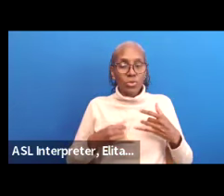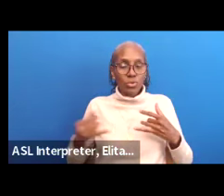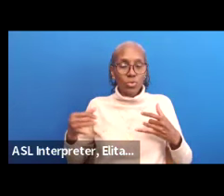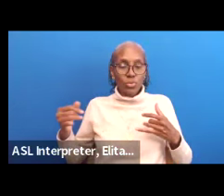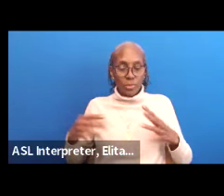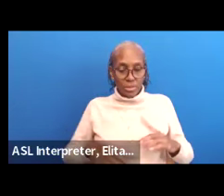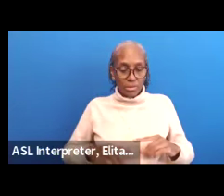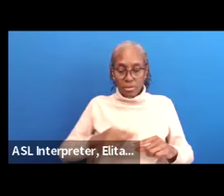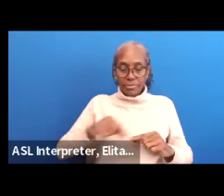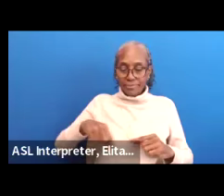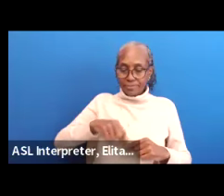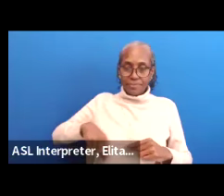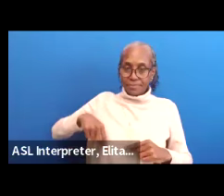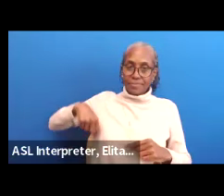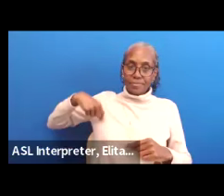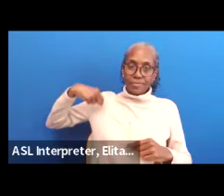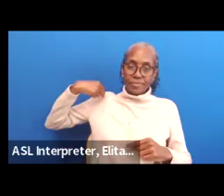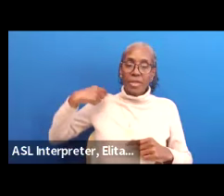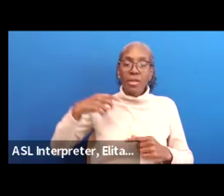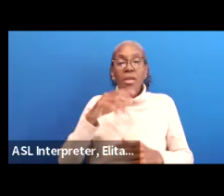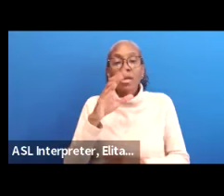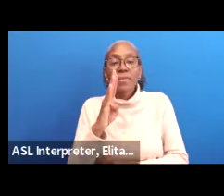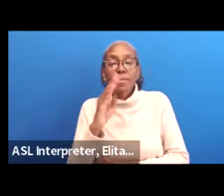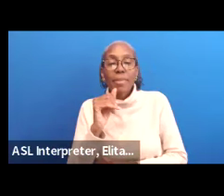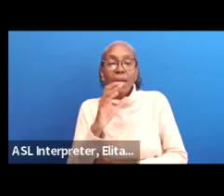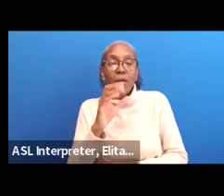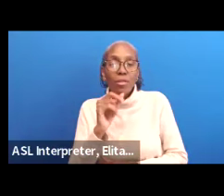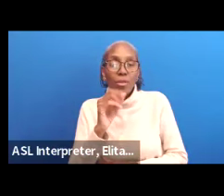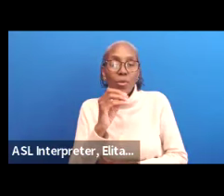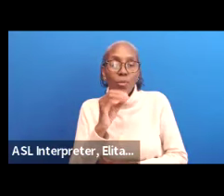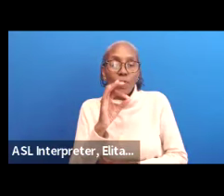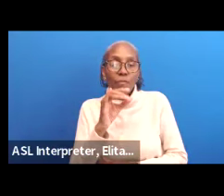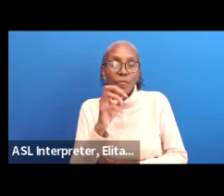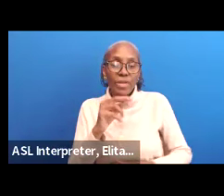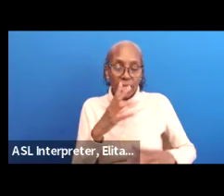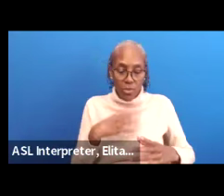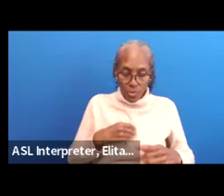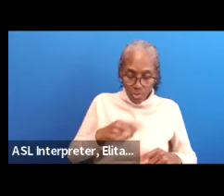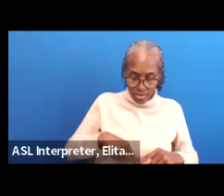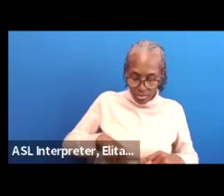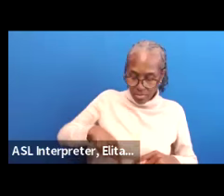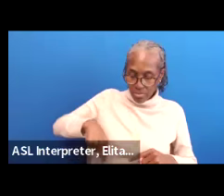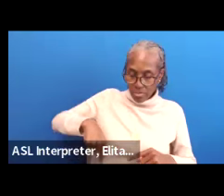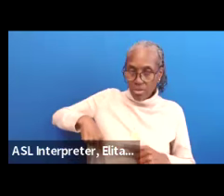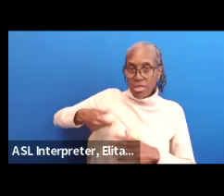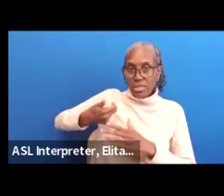carries medicine, the baclofen, from that pump, and it's tunneled under the